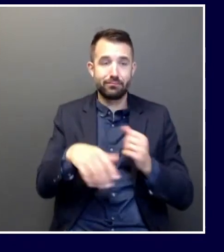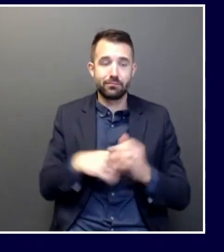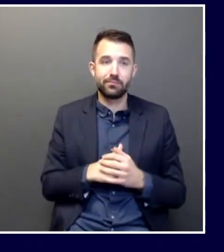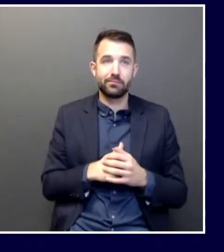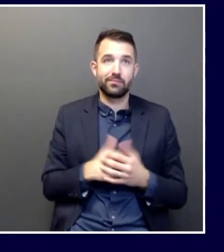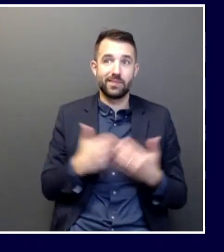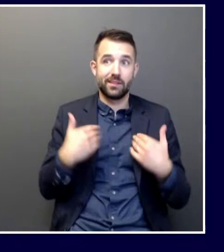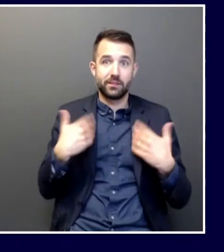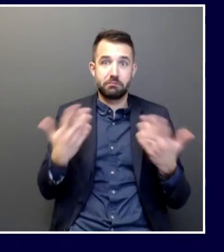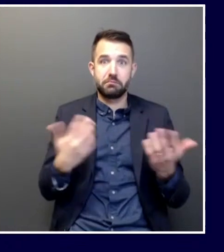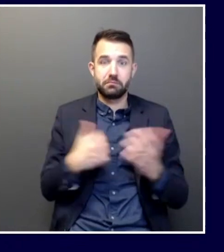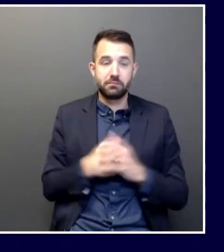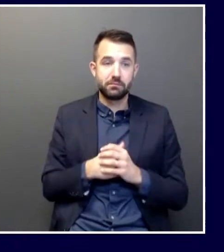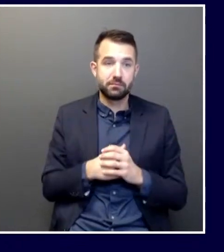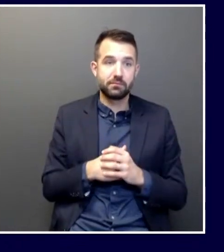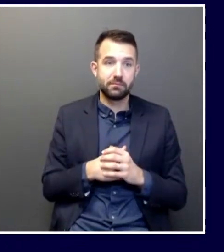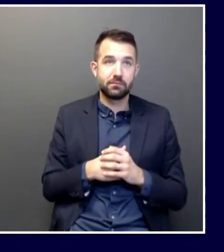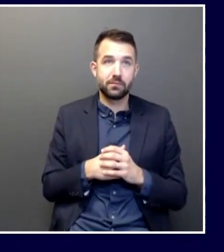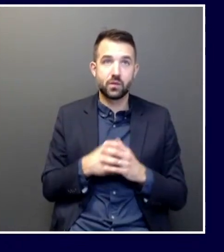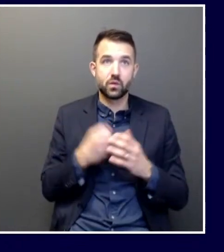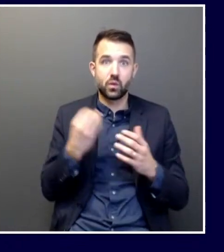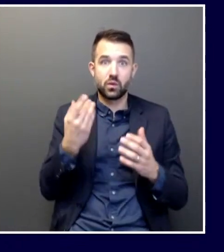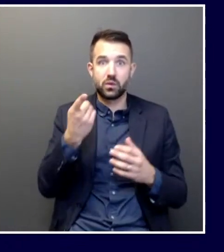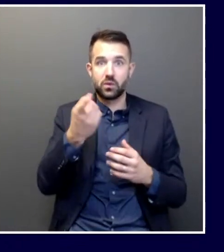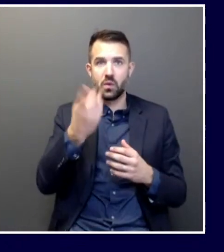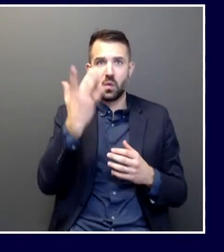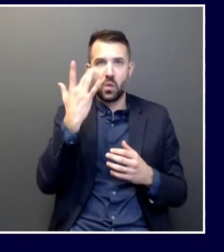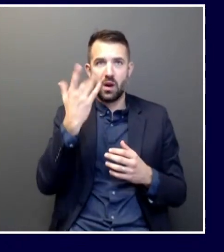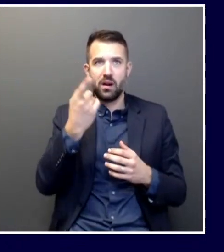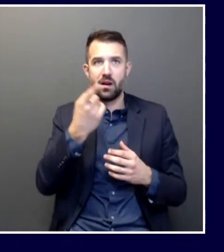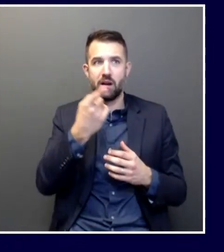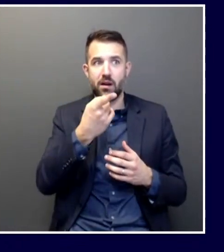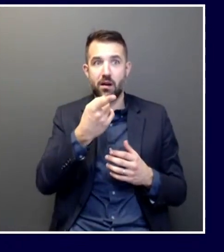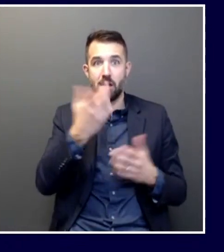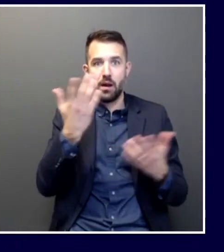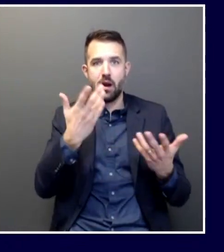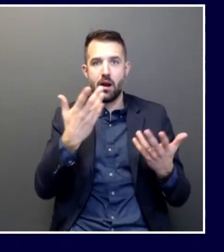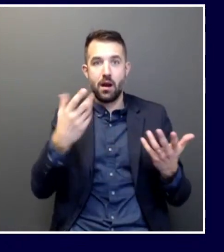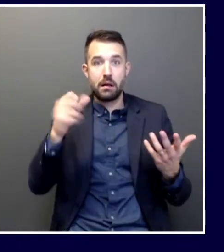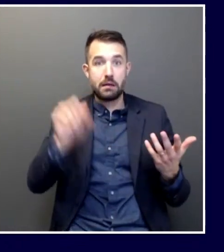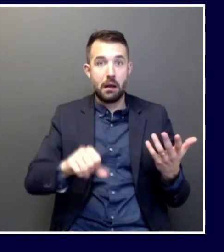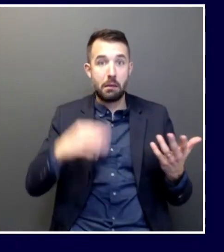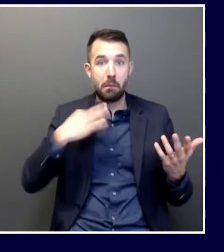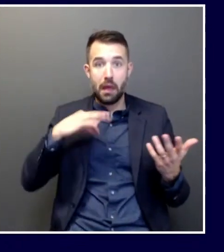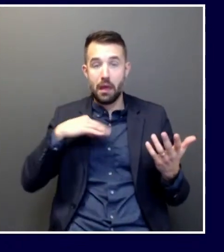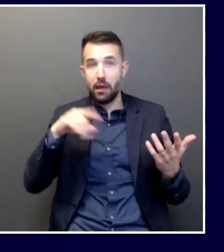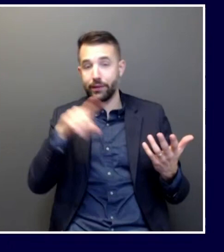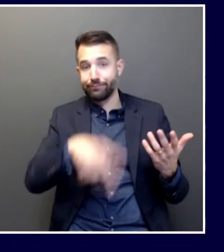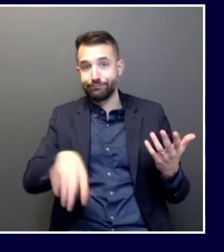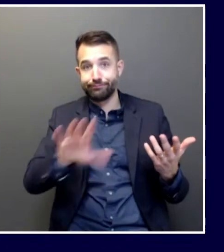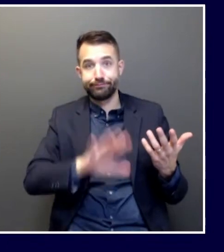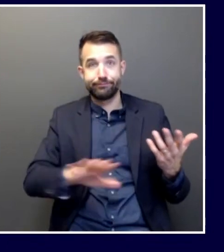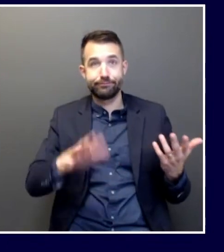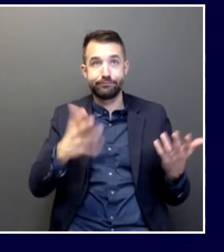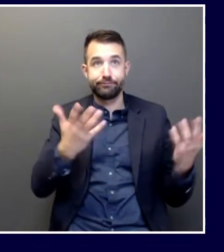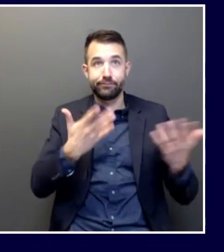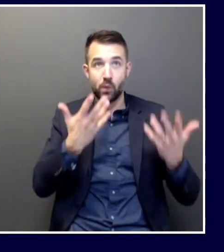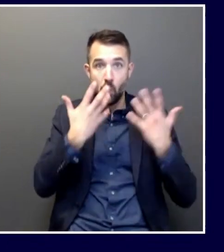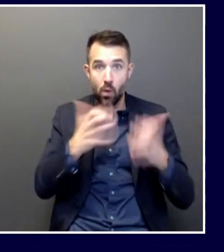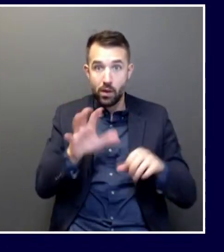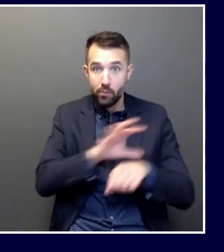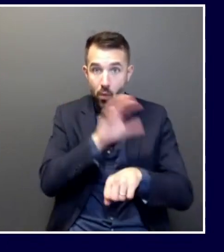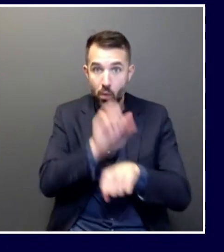supplies of all of those vaccines in Maine. For folks in the Southern Maine area in particular, who are looking for a place to get a